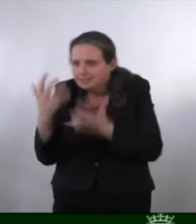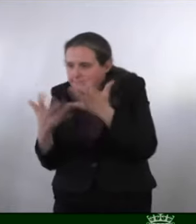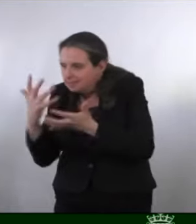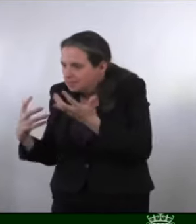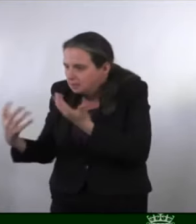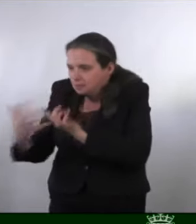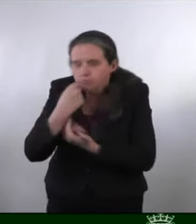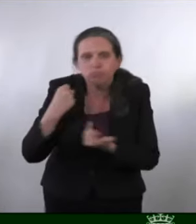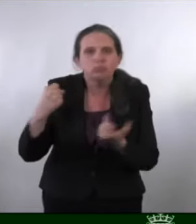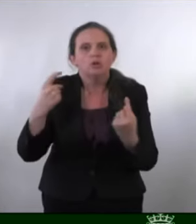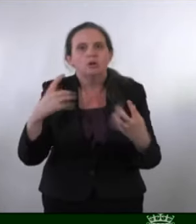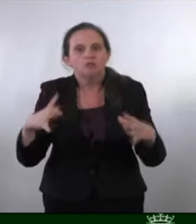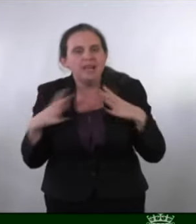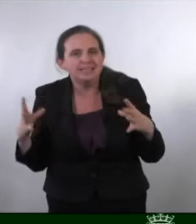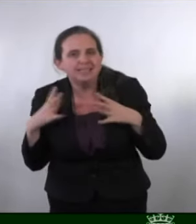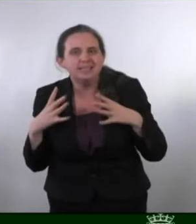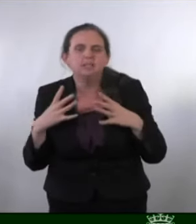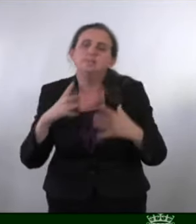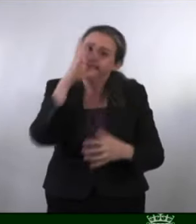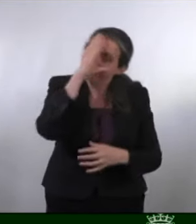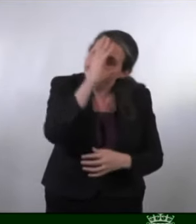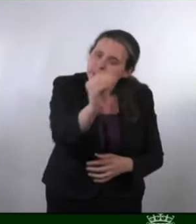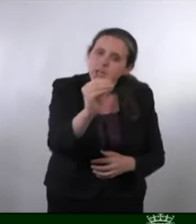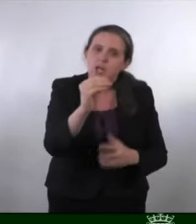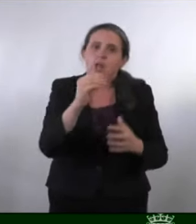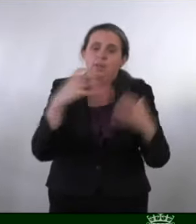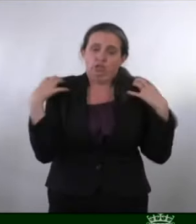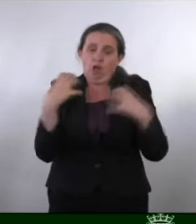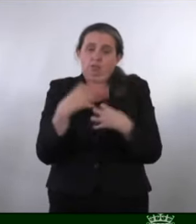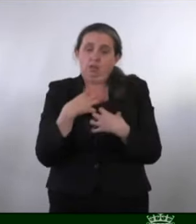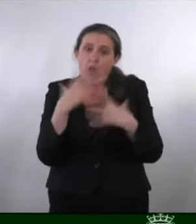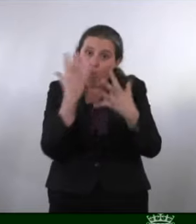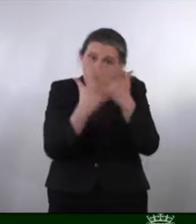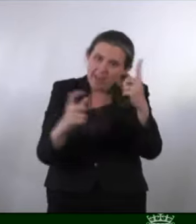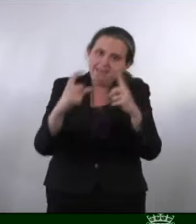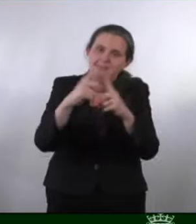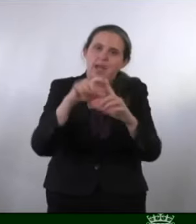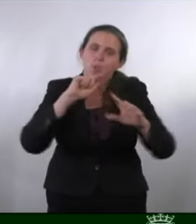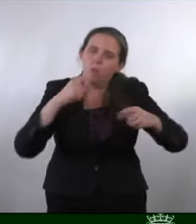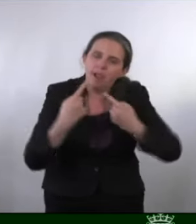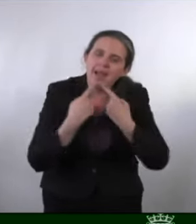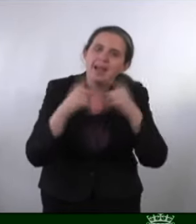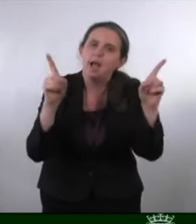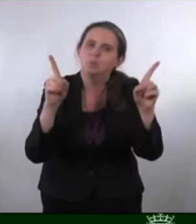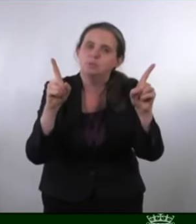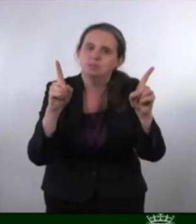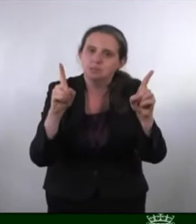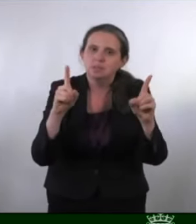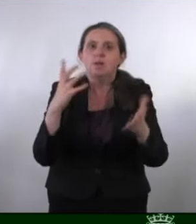and indeed we do. And she'll be hearing from the Chancellor on Wednesday about that. But pubs and other